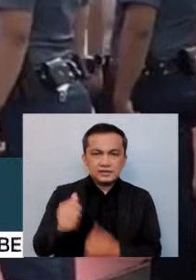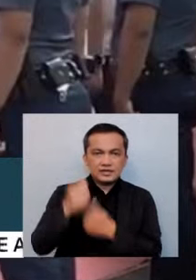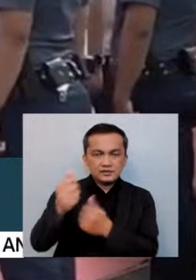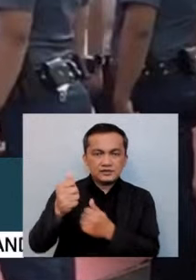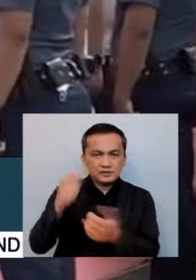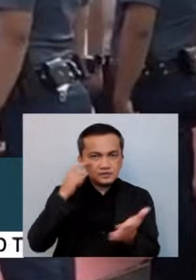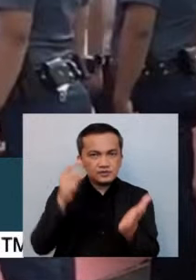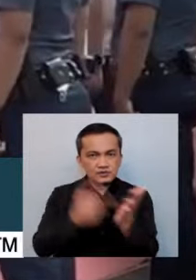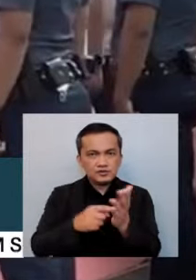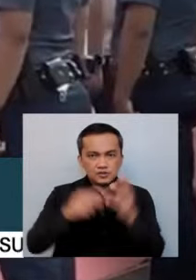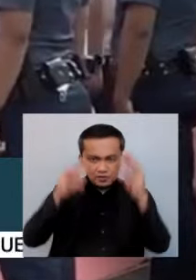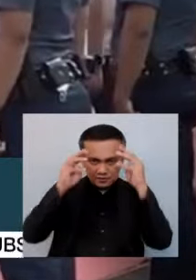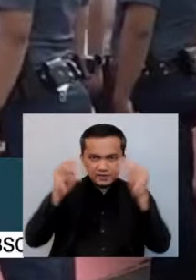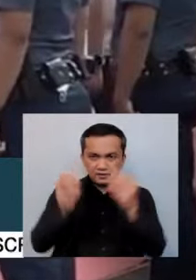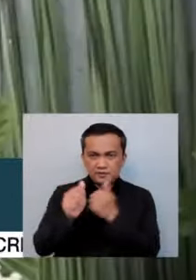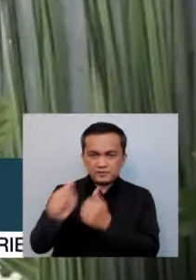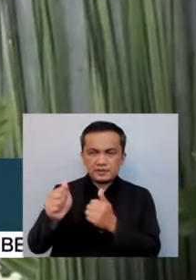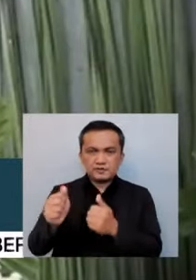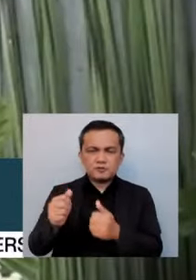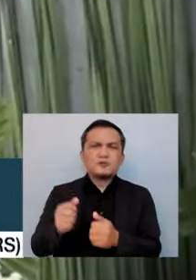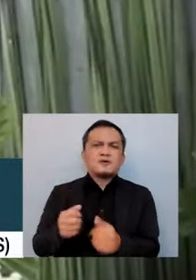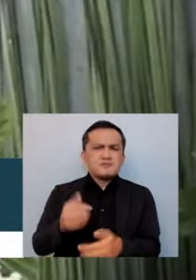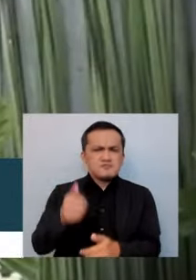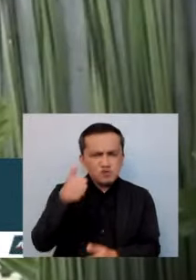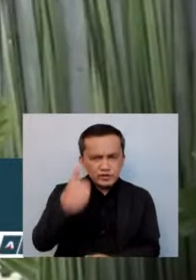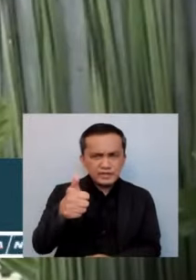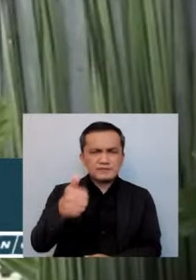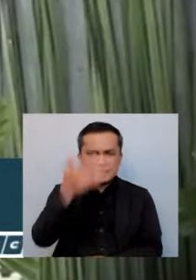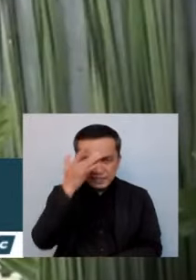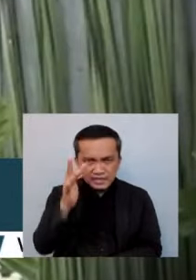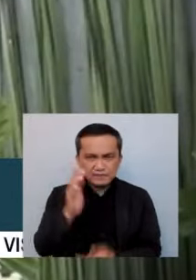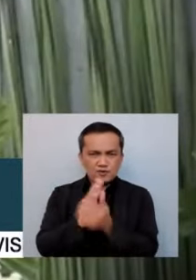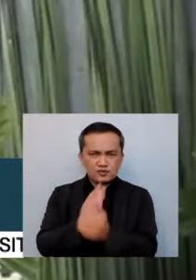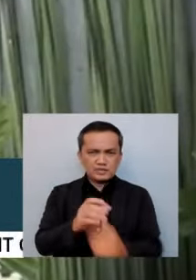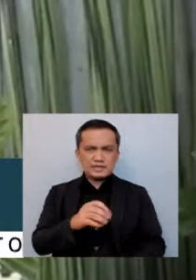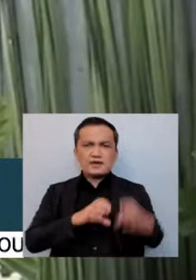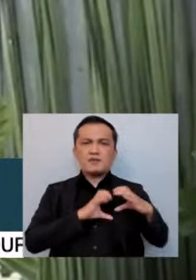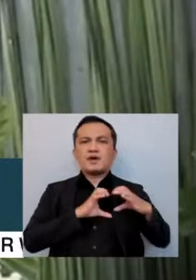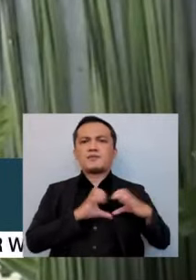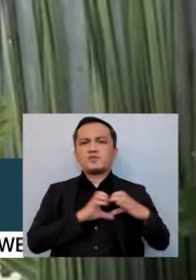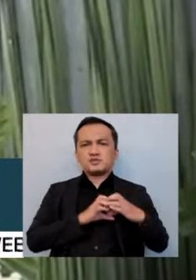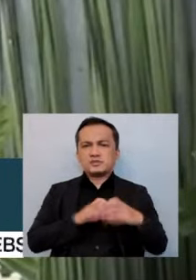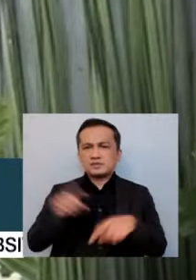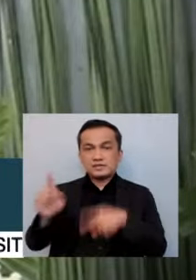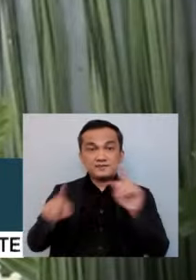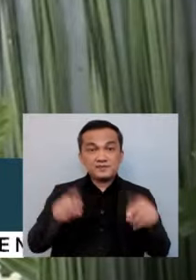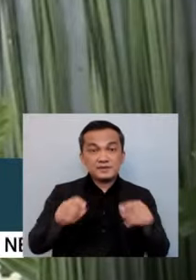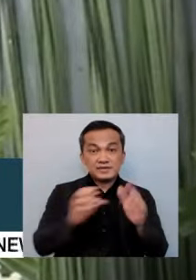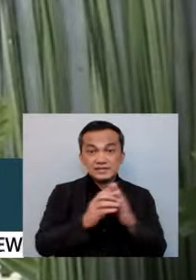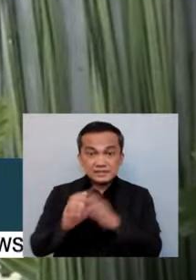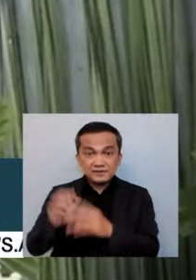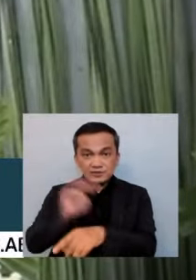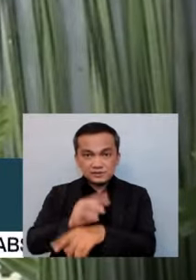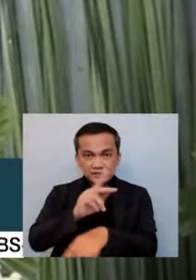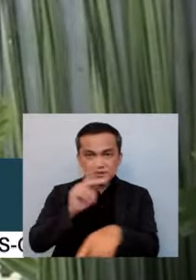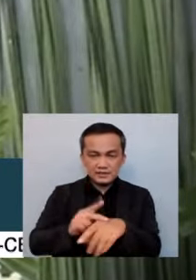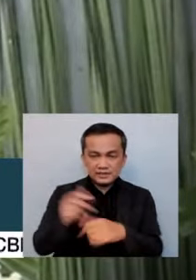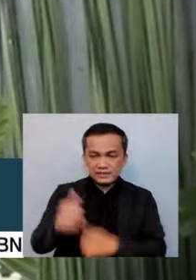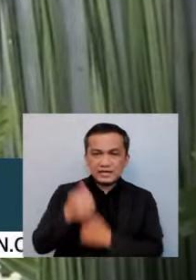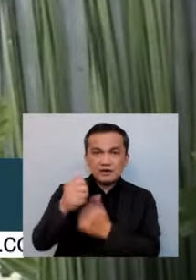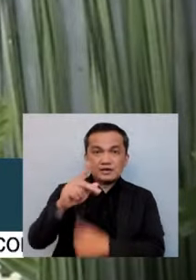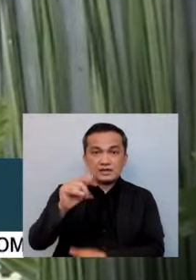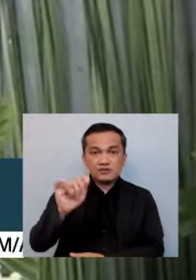embody leadership that is matino, mahusay, at may puso from various cities and municipalities in the Philippines. Gawa Jesse M. Robredo